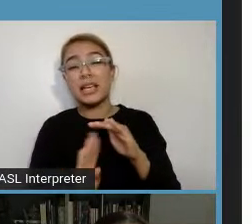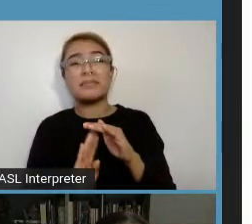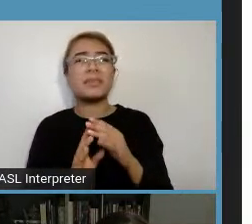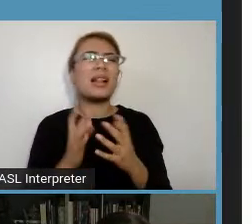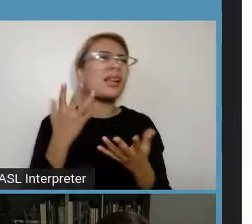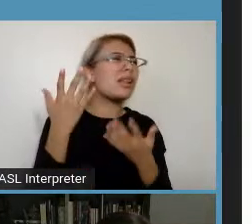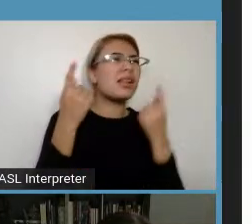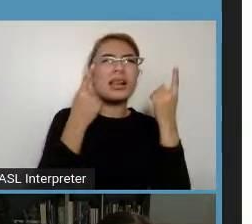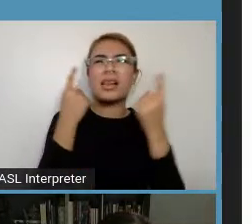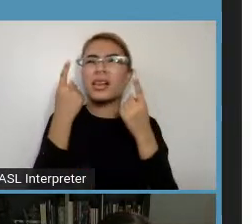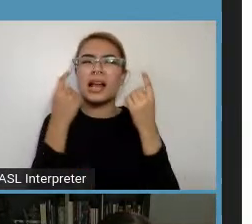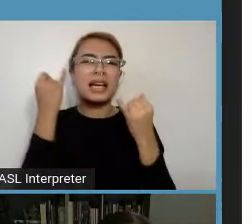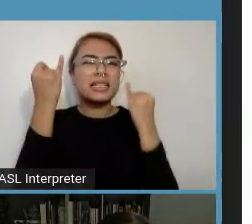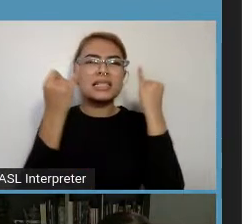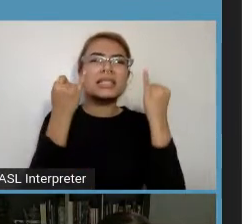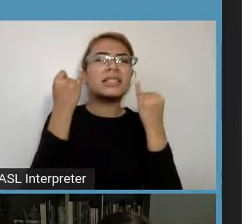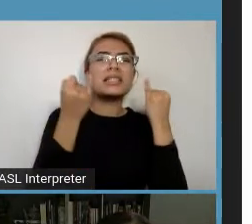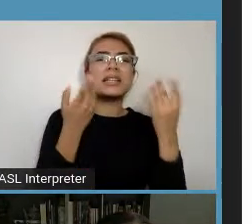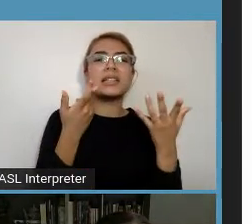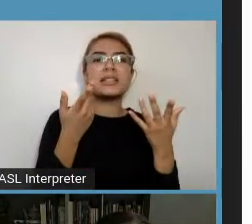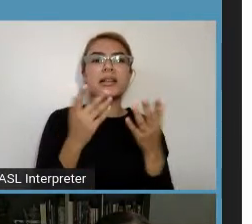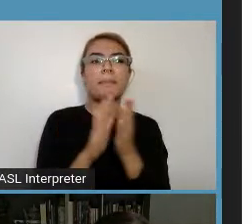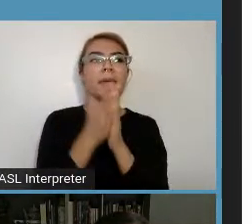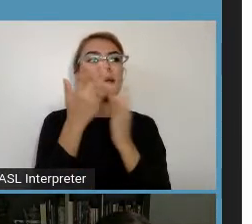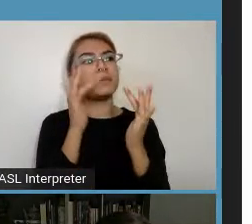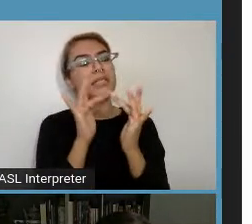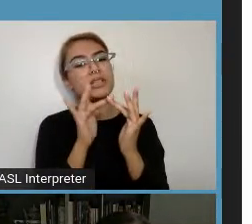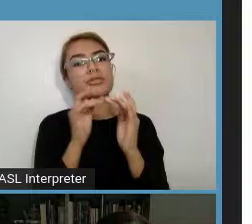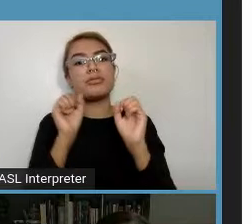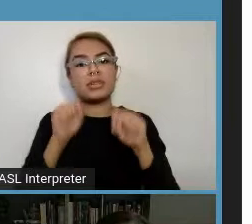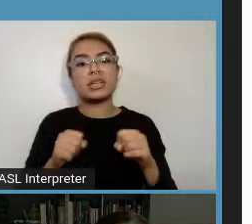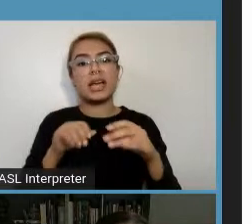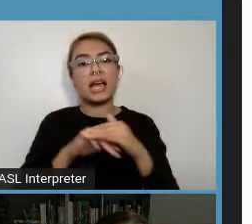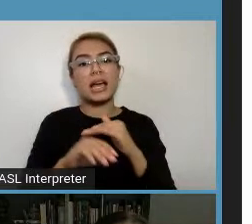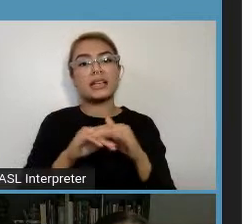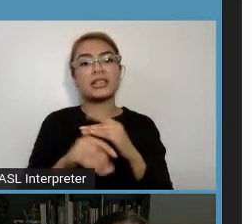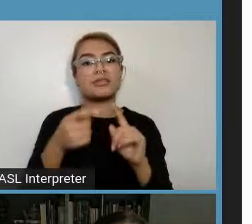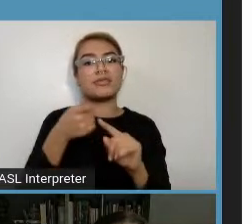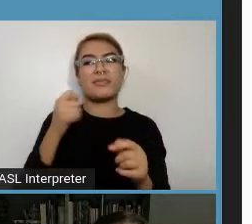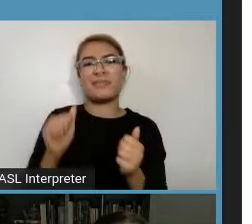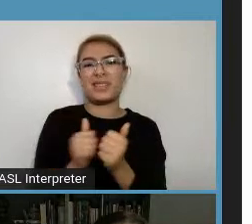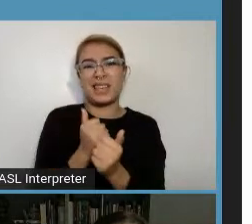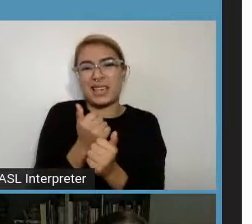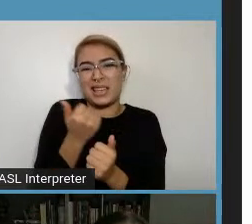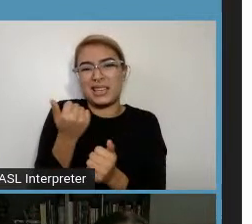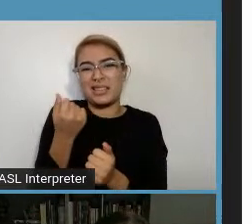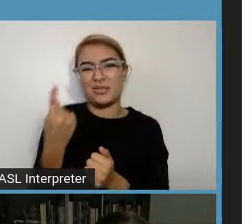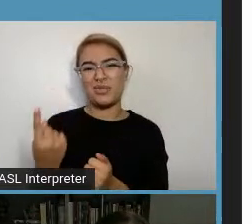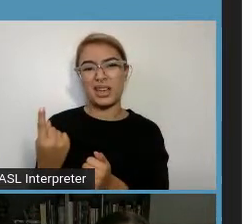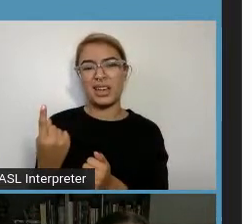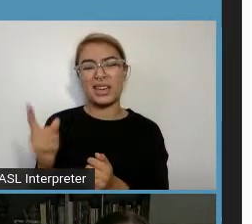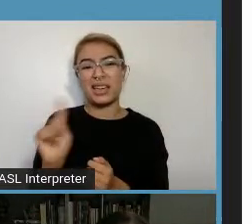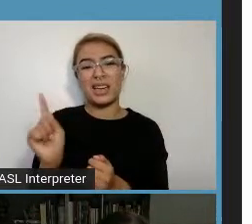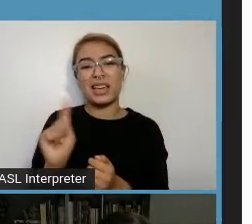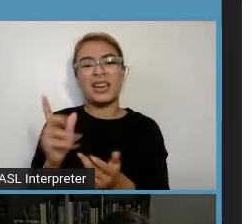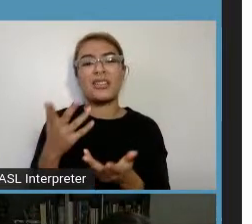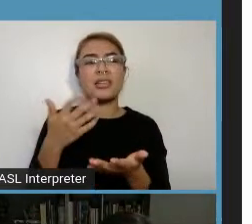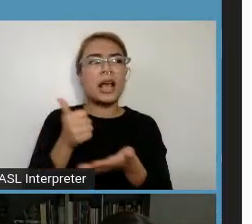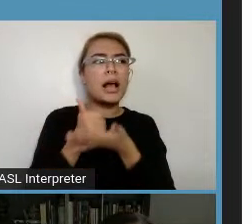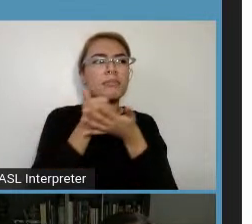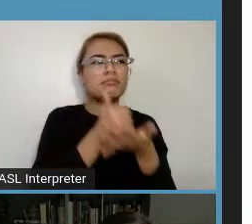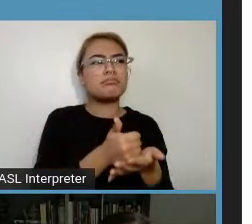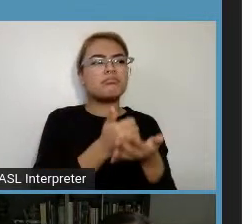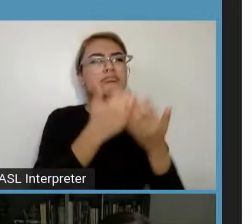everything digitized and working towards that allows them to access that from anywhere, and it helps synthesize